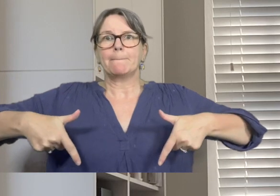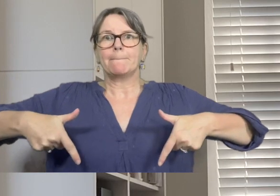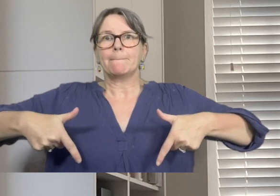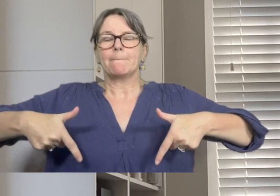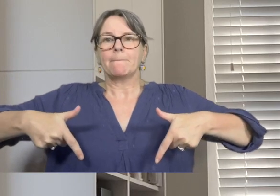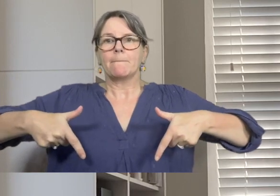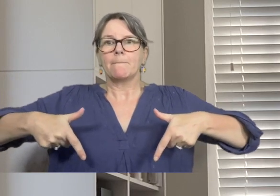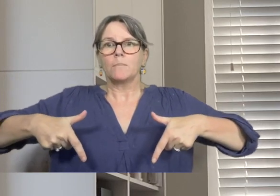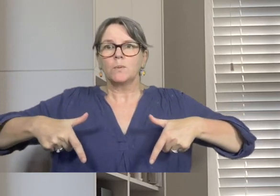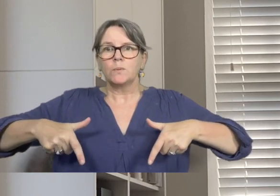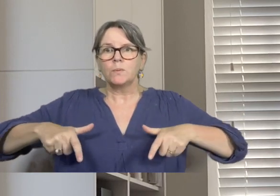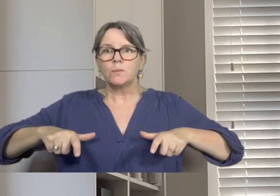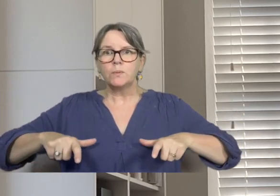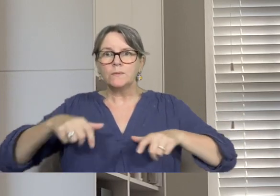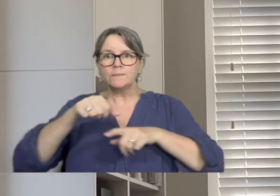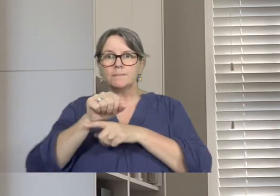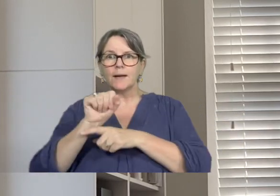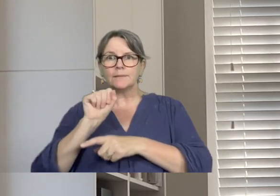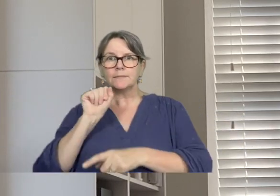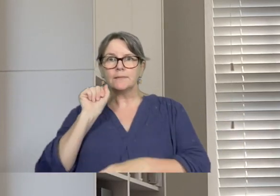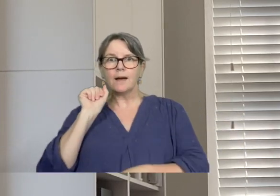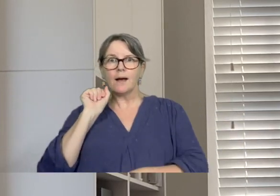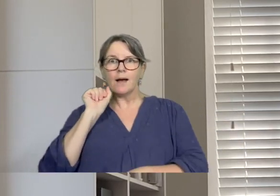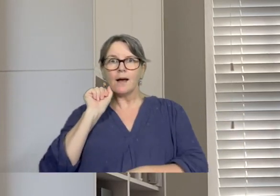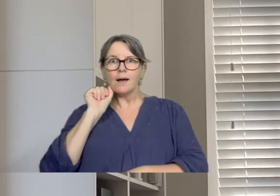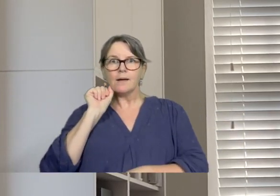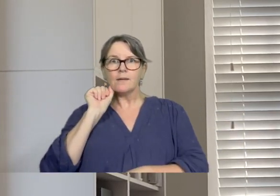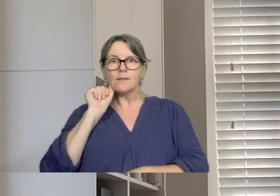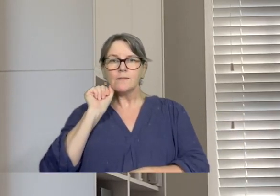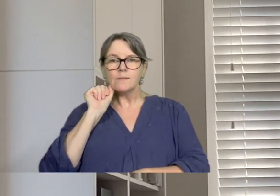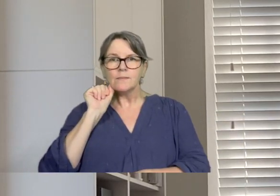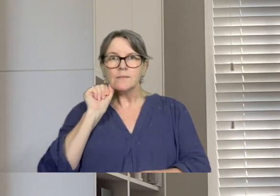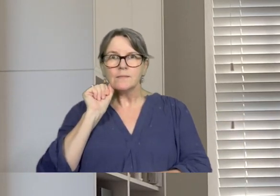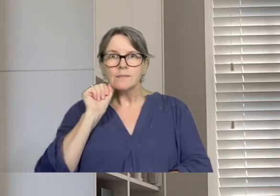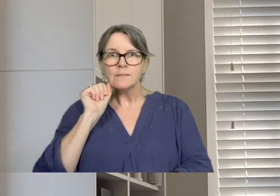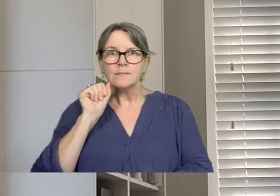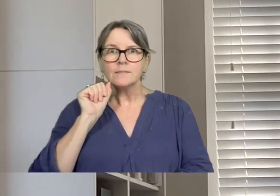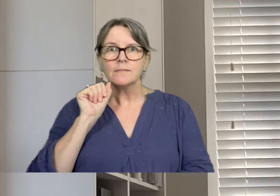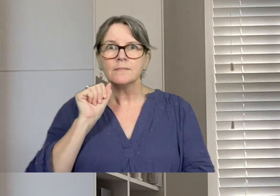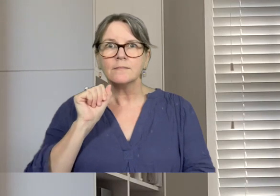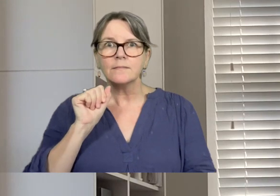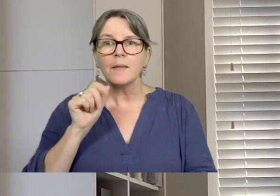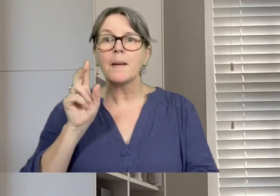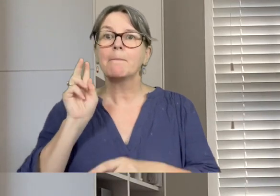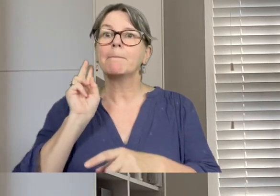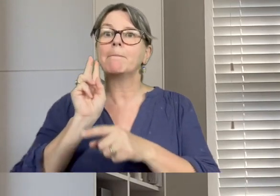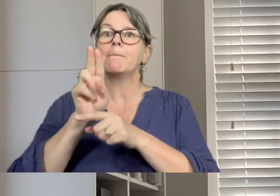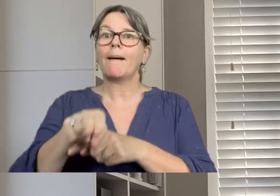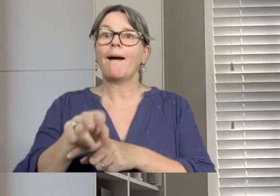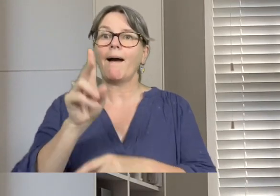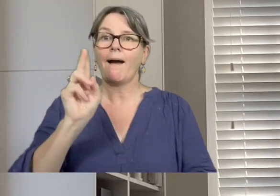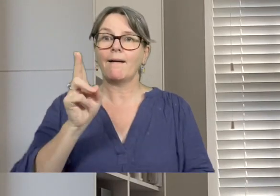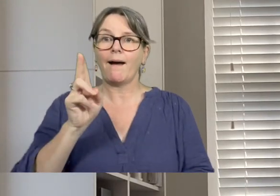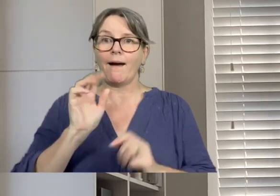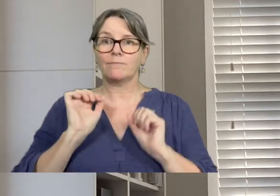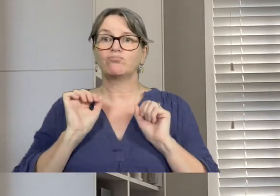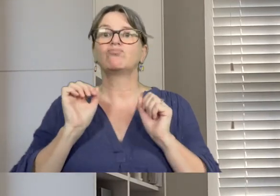pelvis underneath us. We're rolling through the spine all the way back into the mat. Softening in the knees, breathing